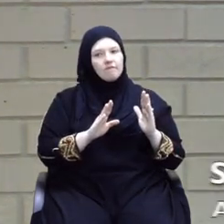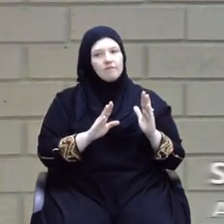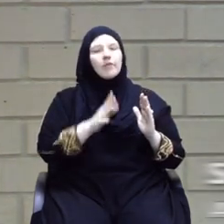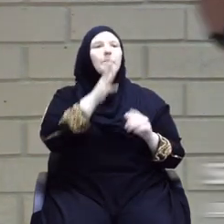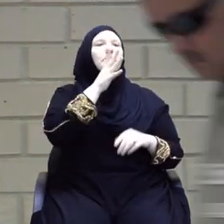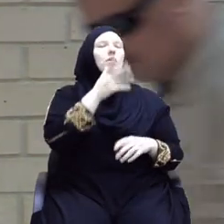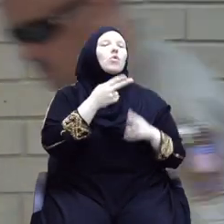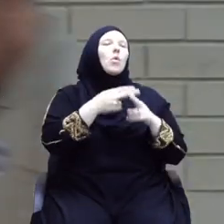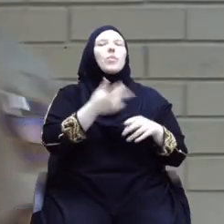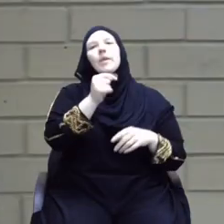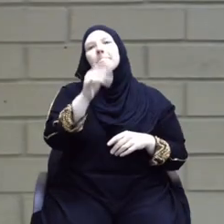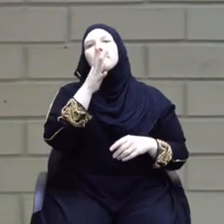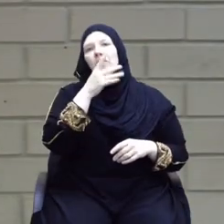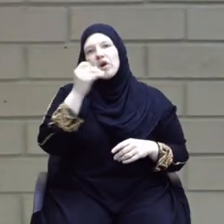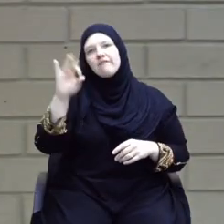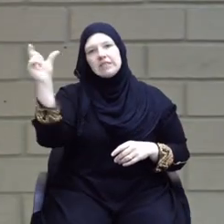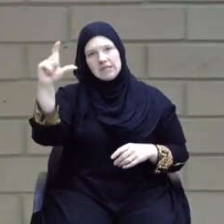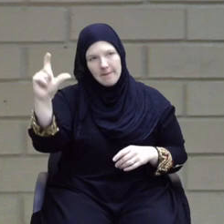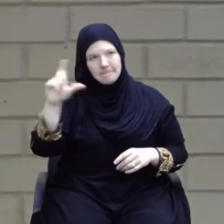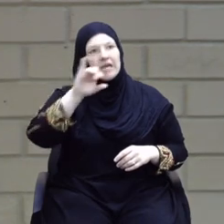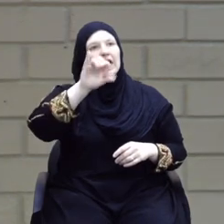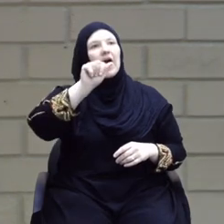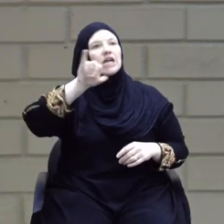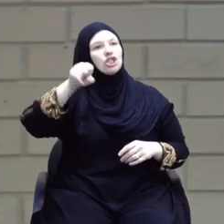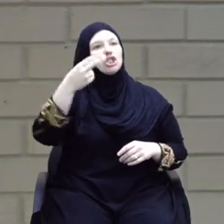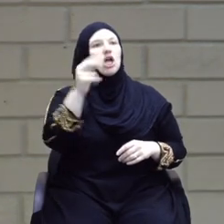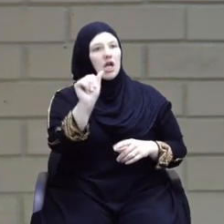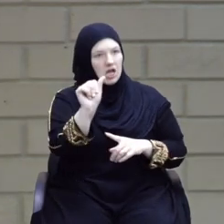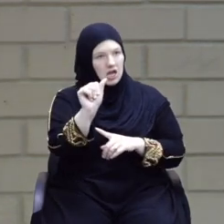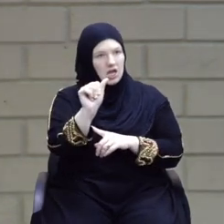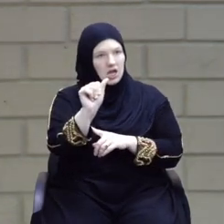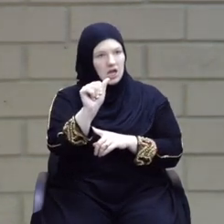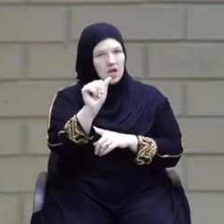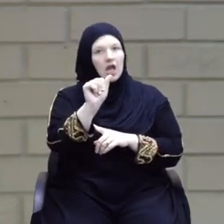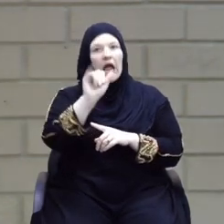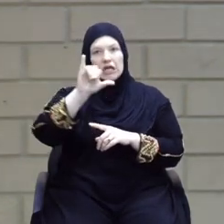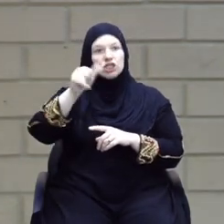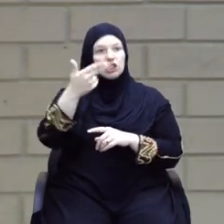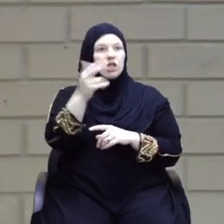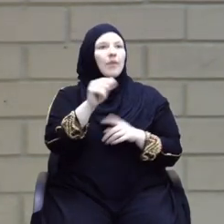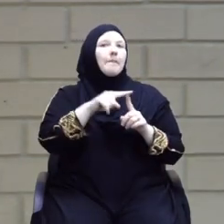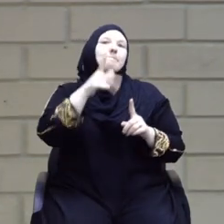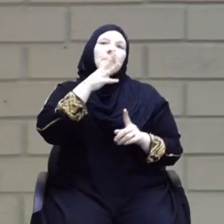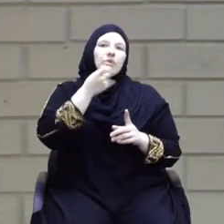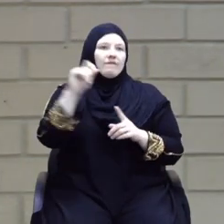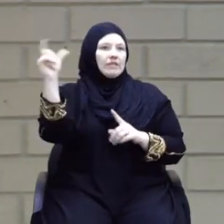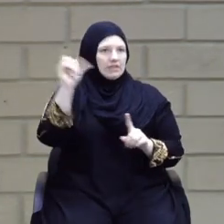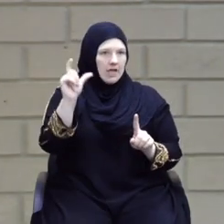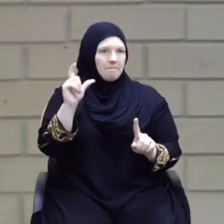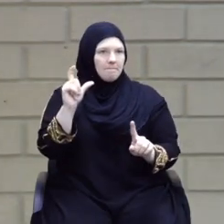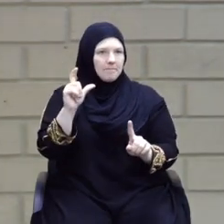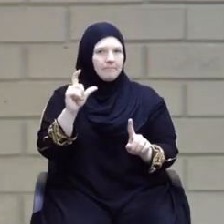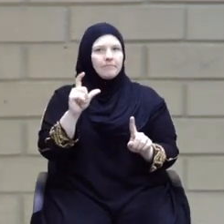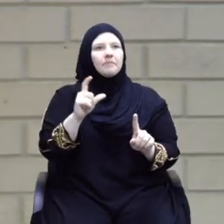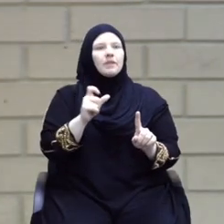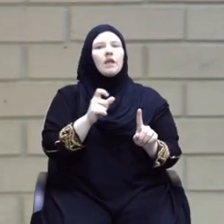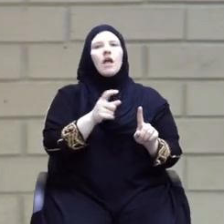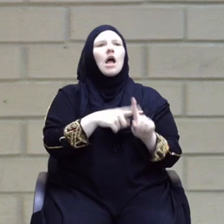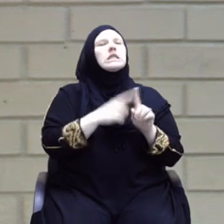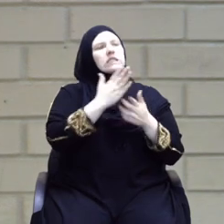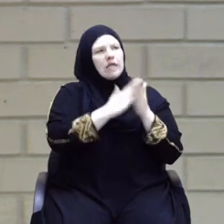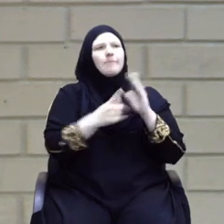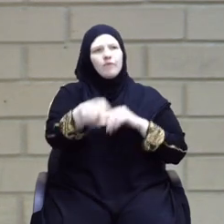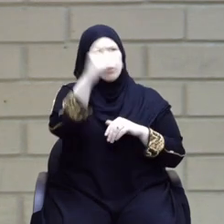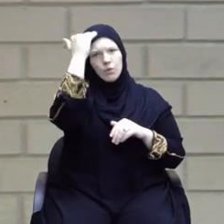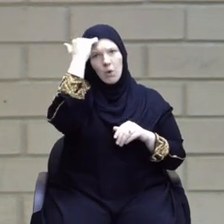that Aisha was accused of having an affair with one of the companions. It's a long story, I know everyone knows it. She was accused